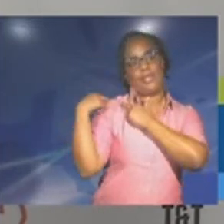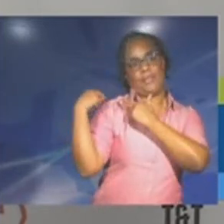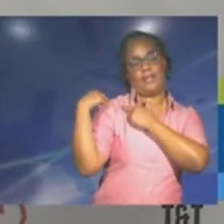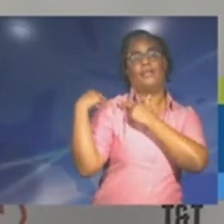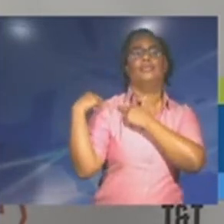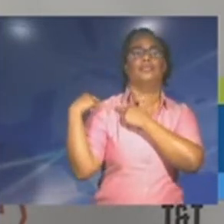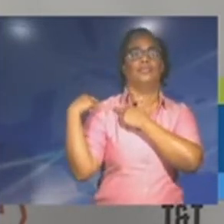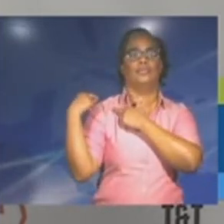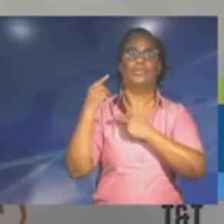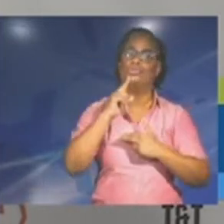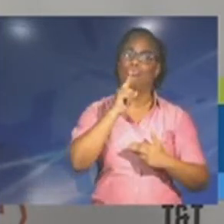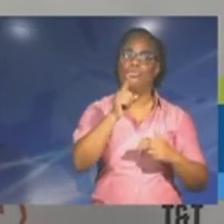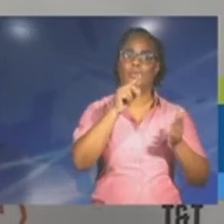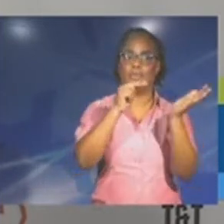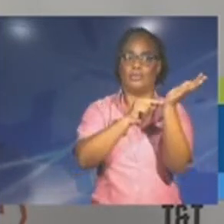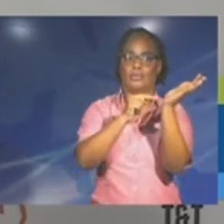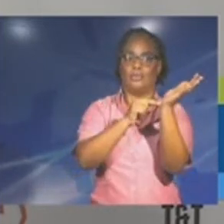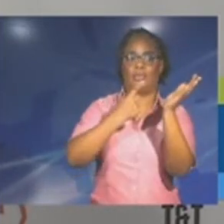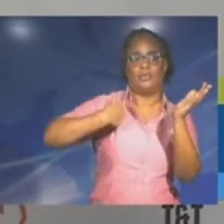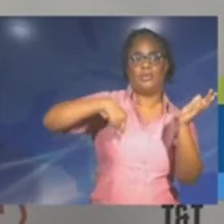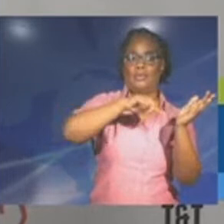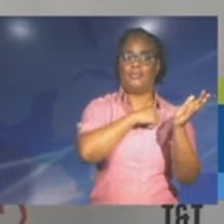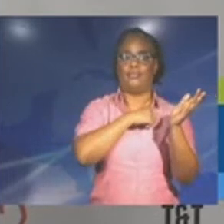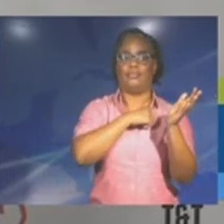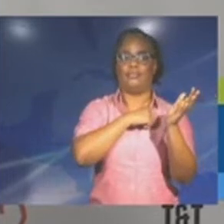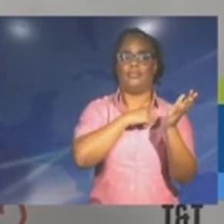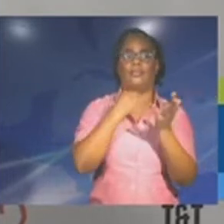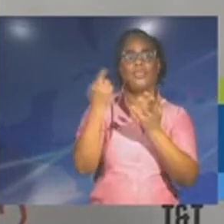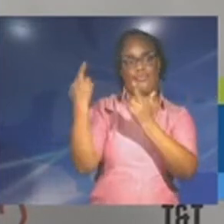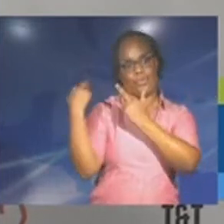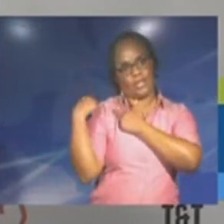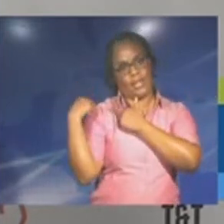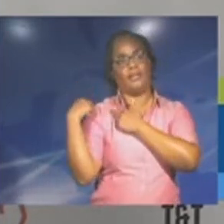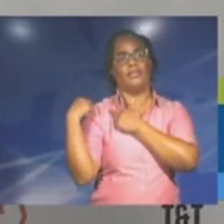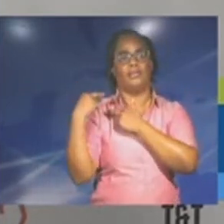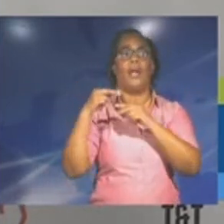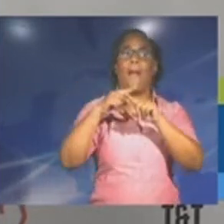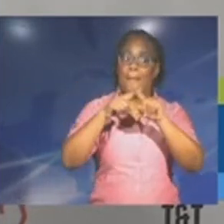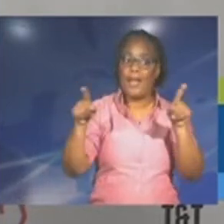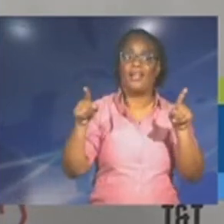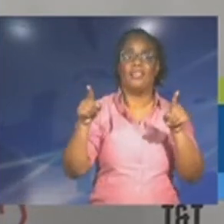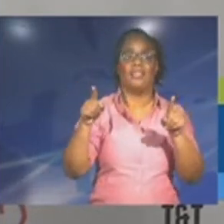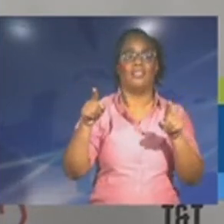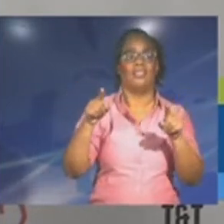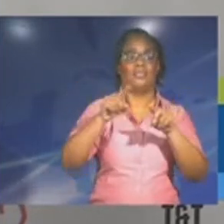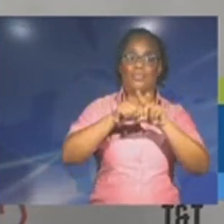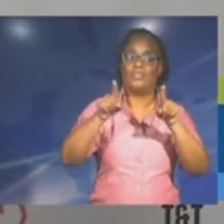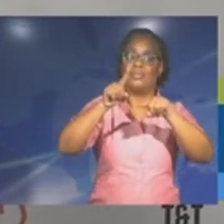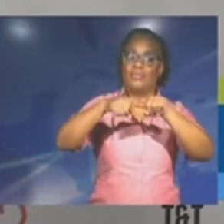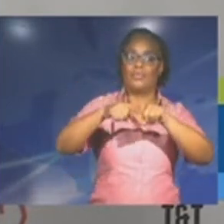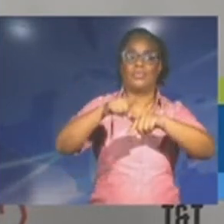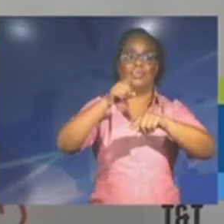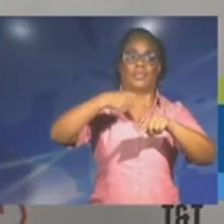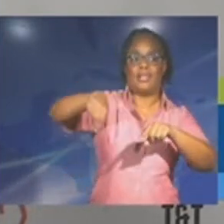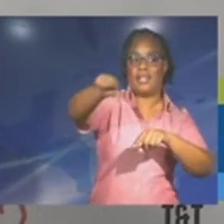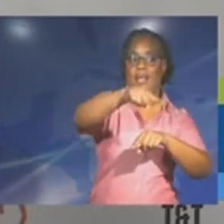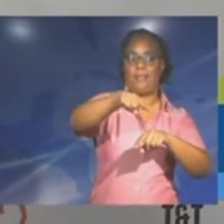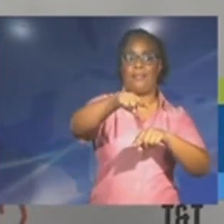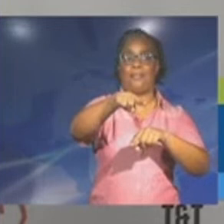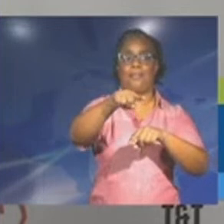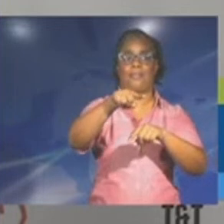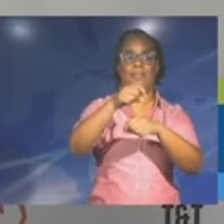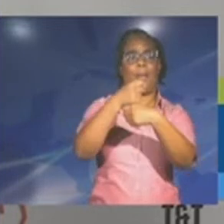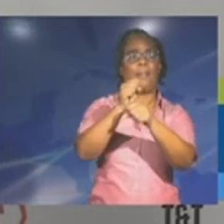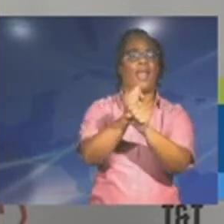in it, but it solely lies on the policy makers, and we hope that they use the